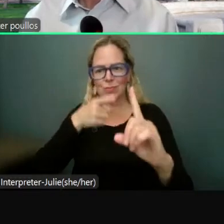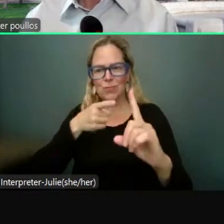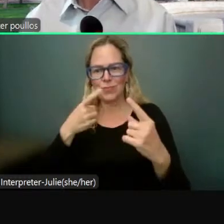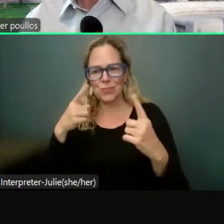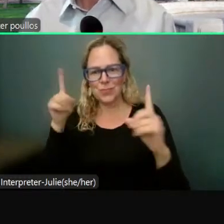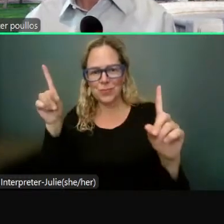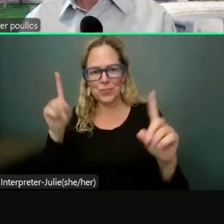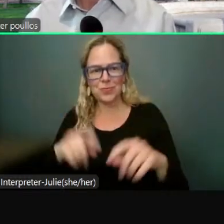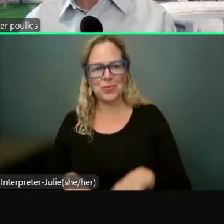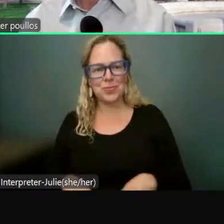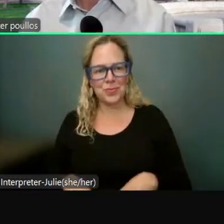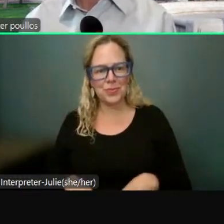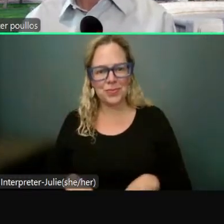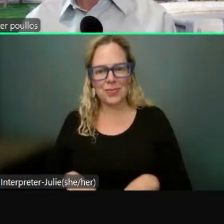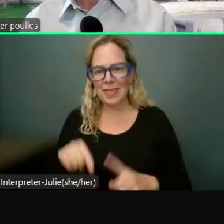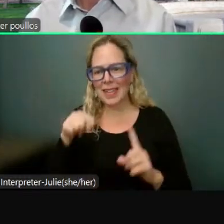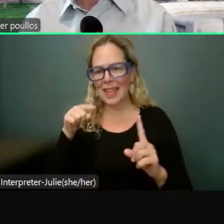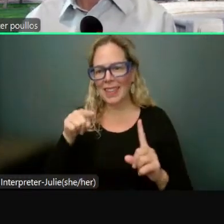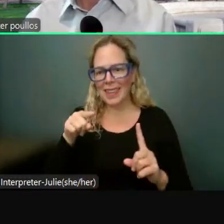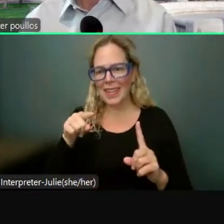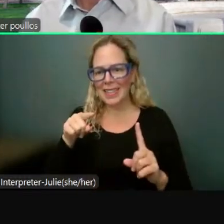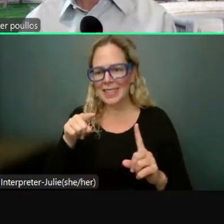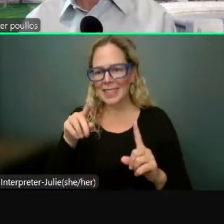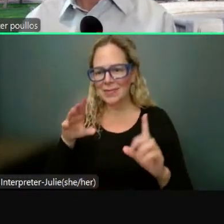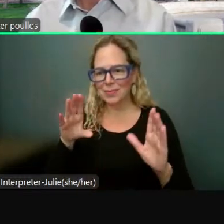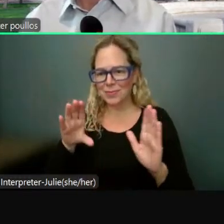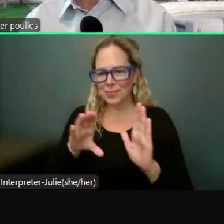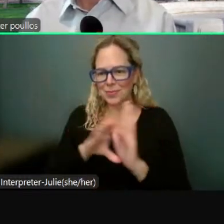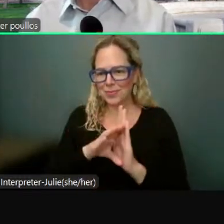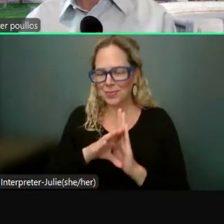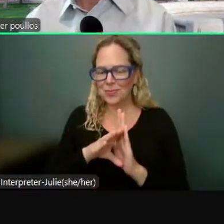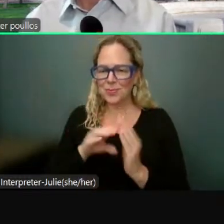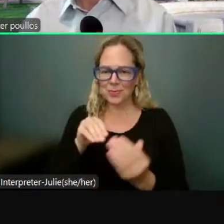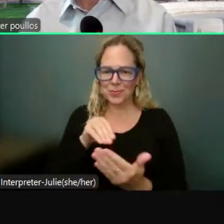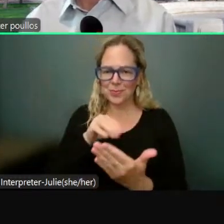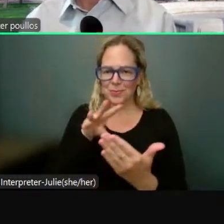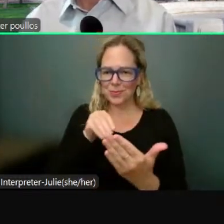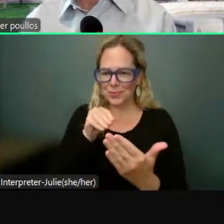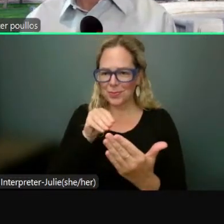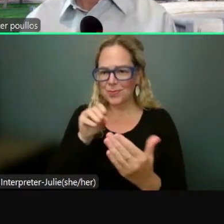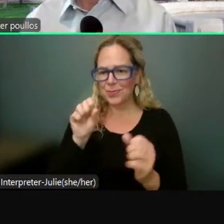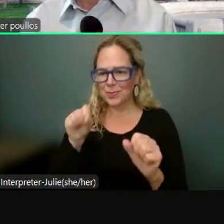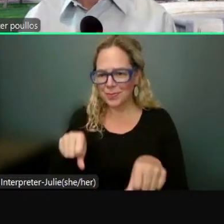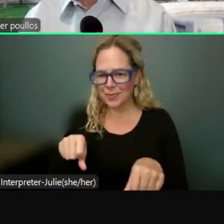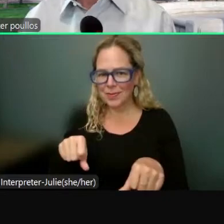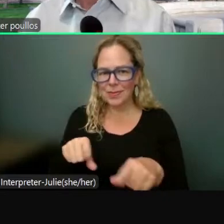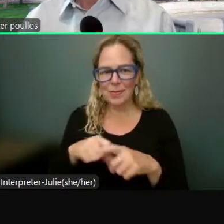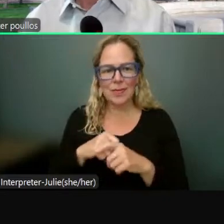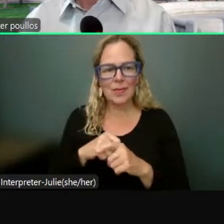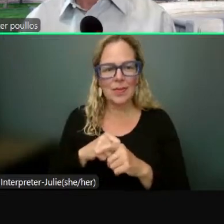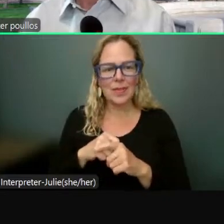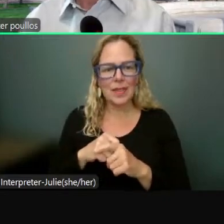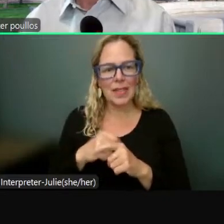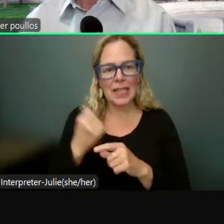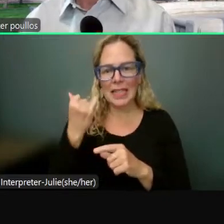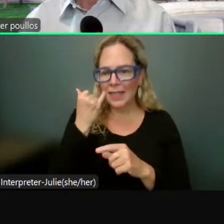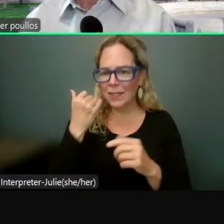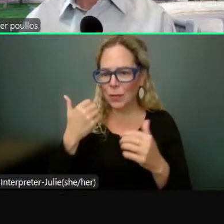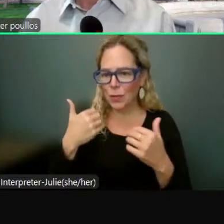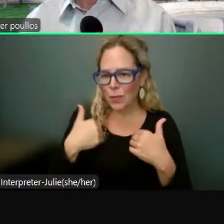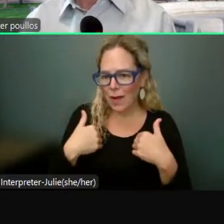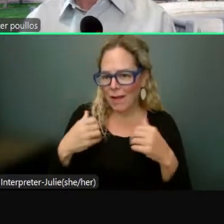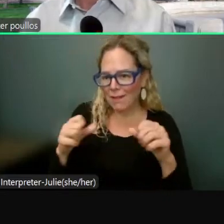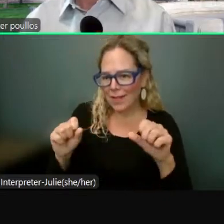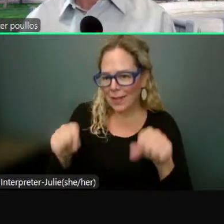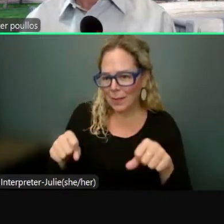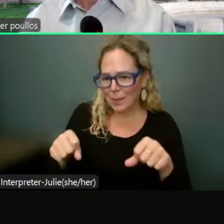I showed this earlier in the talk as well, and it was on the slides during the break. But if you have the ability